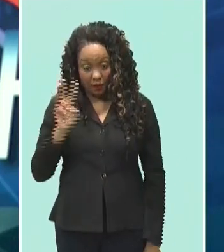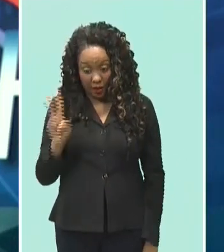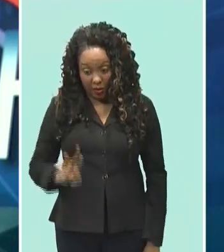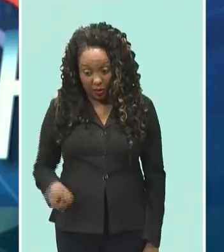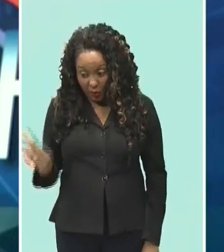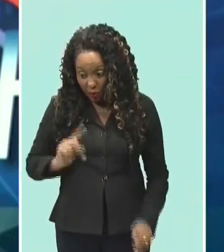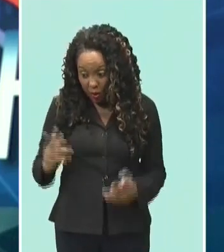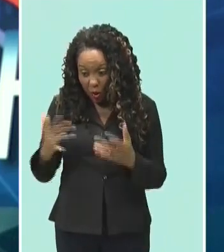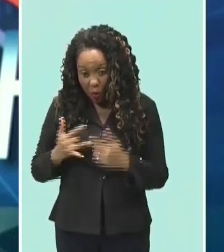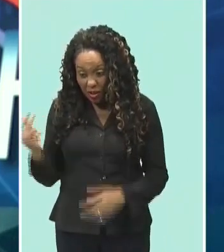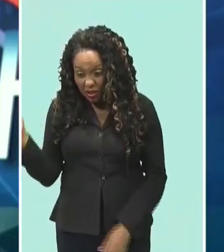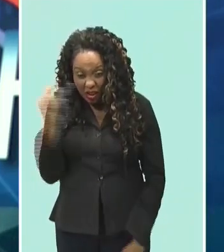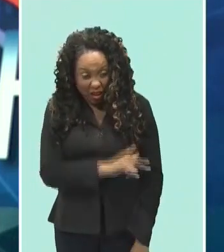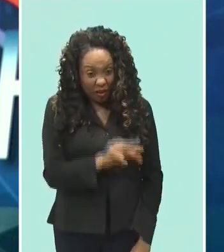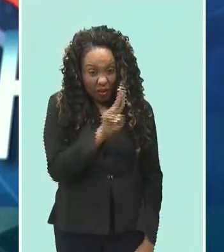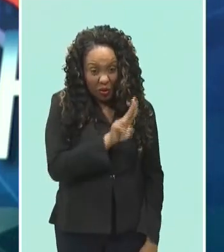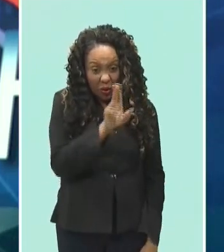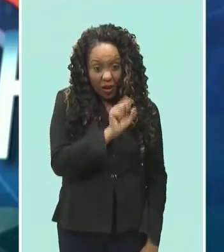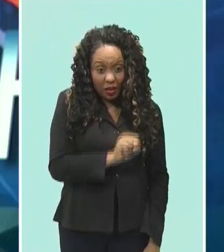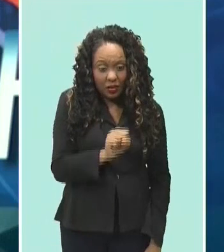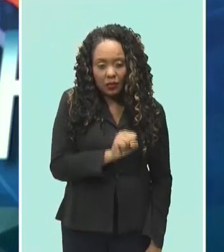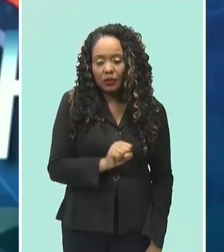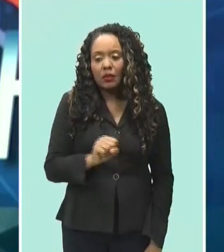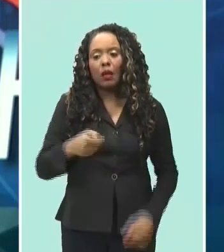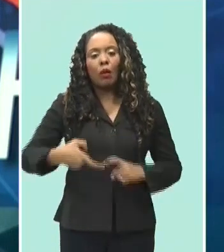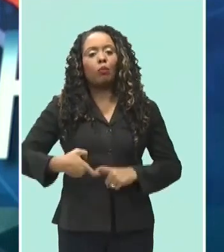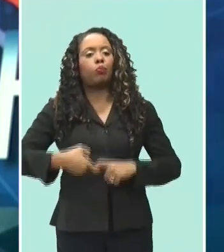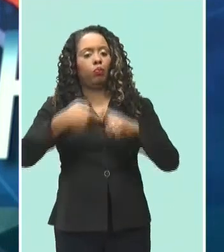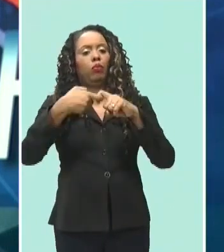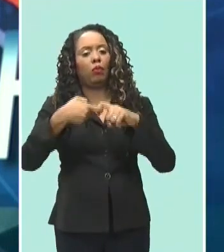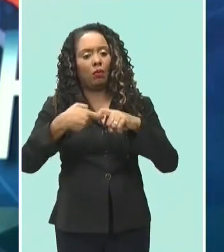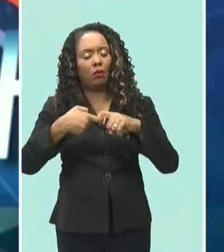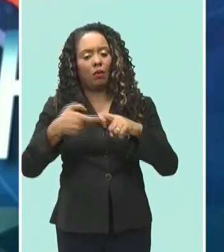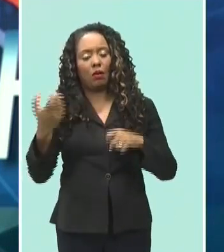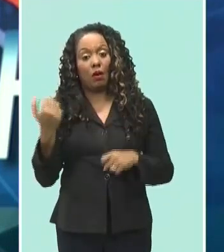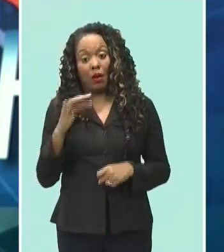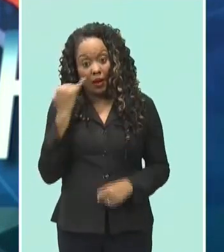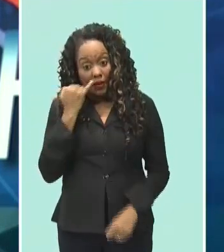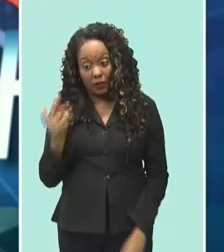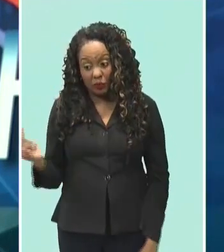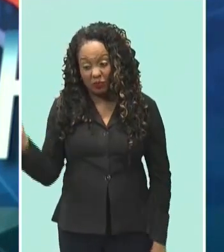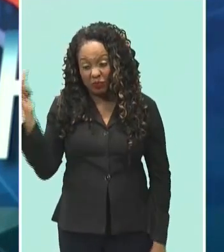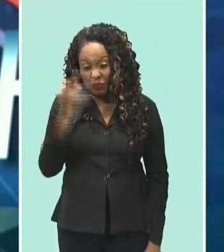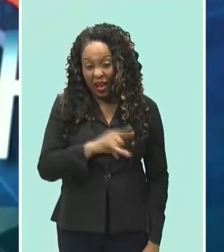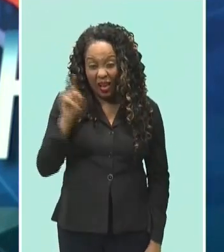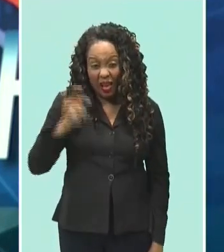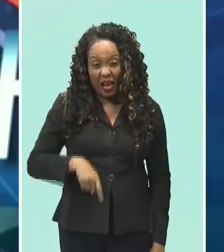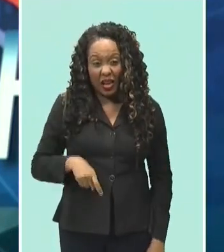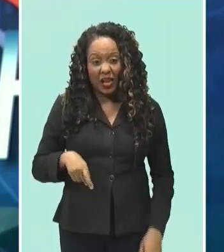residents yesterday, saying Venezuelans should postpone their travels or exercise caution when